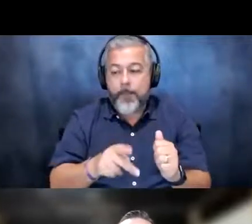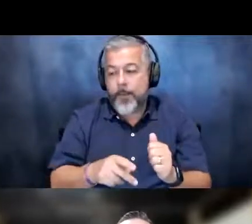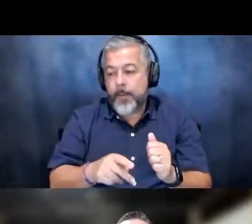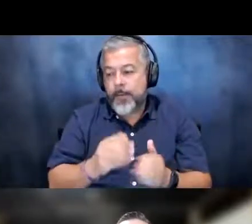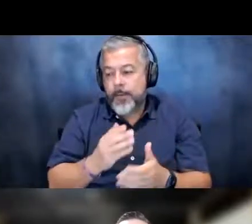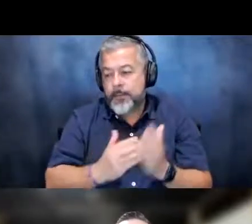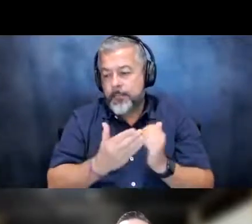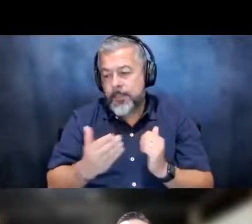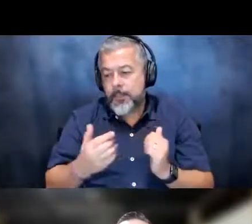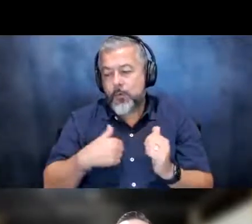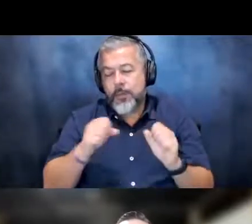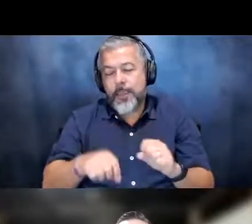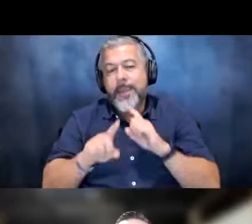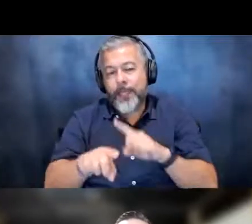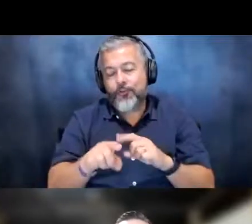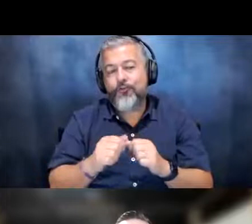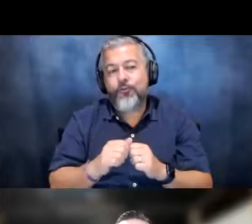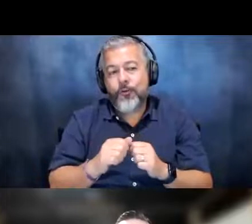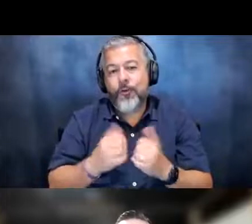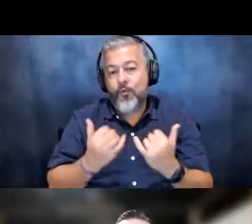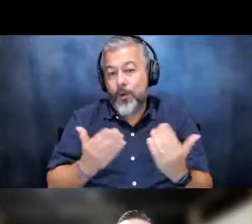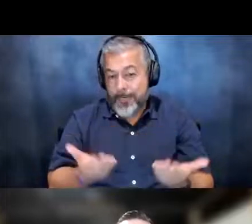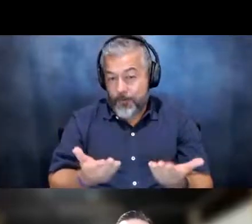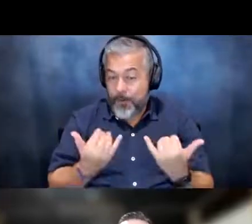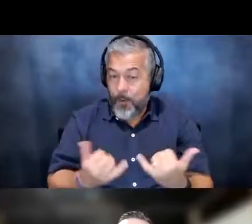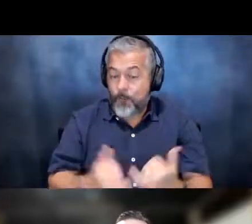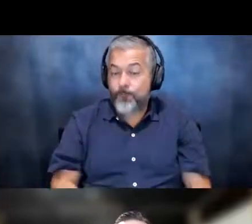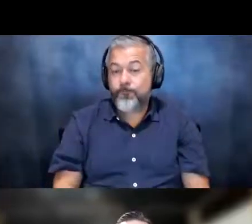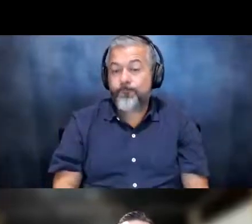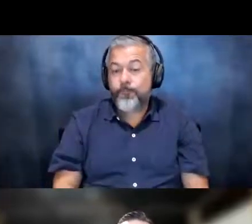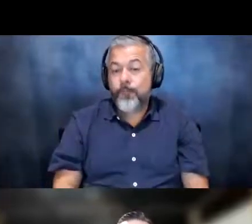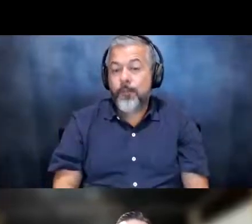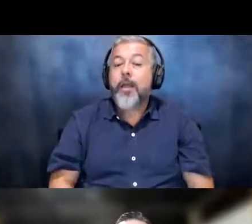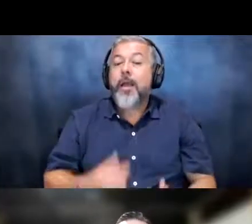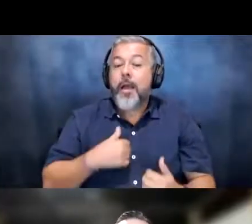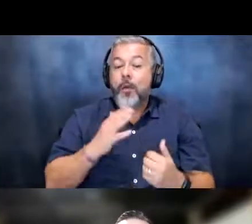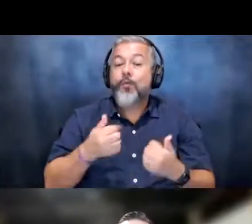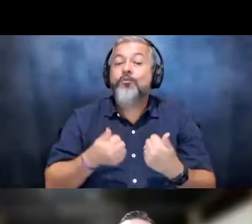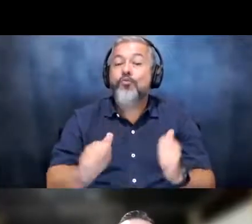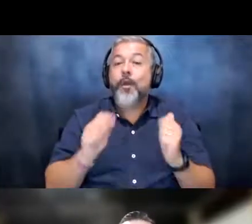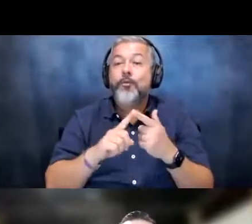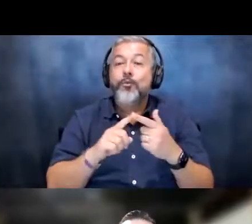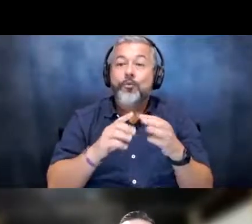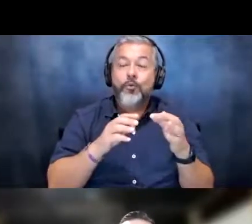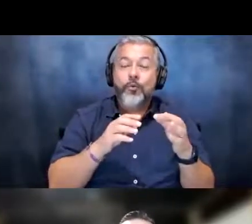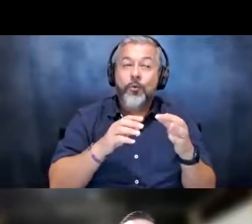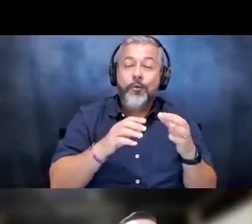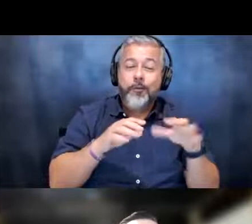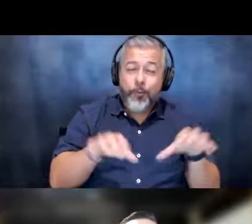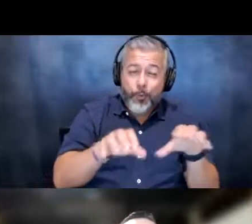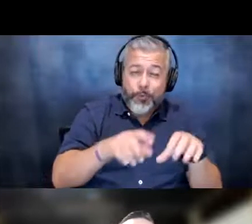we'll be able to answer right here. And so I'm going to try to walk and chew gum at the same